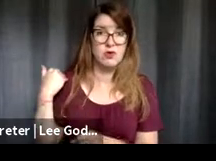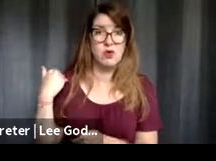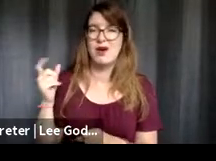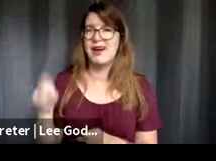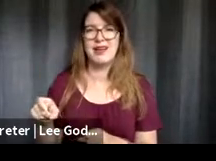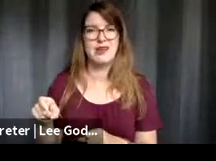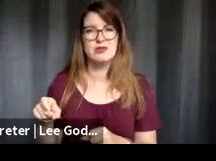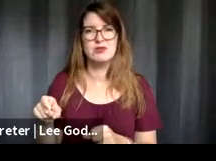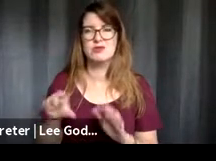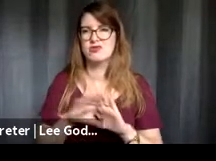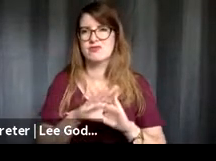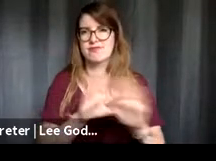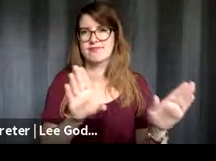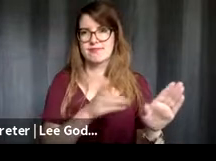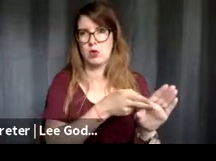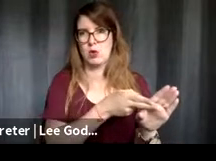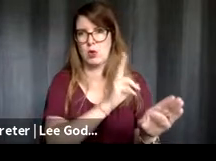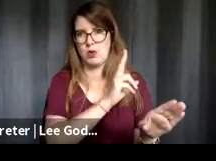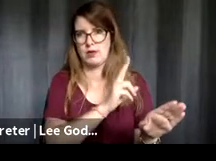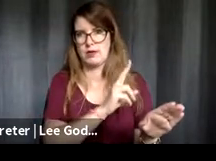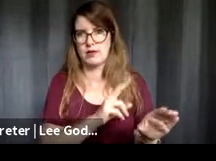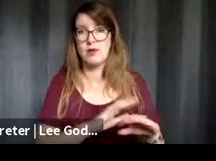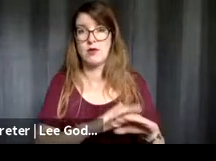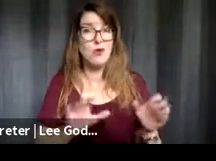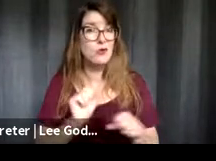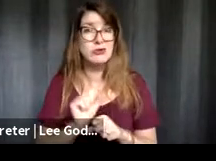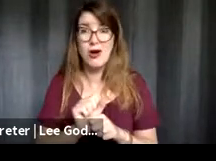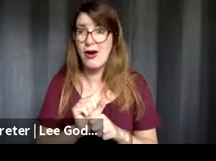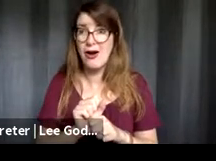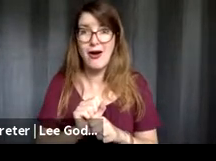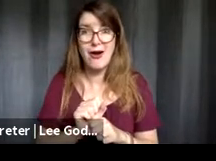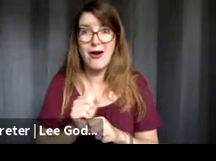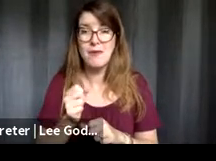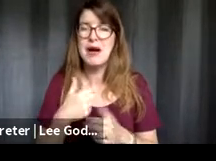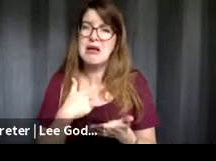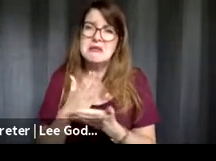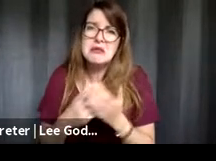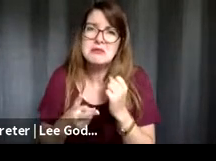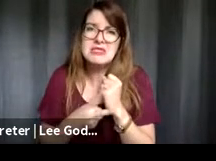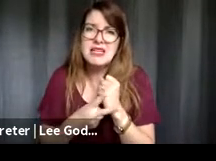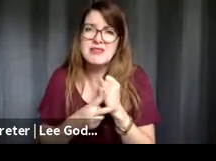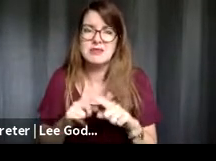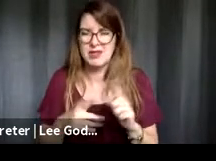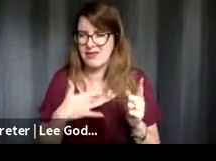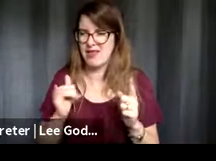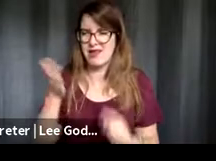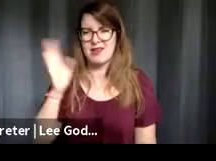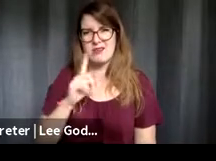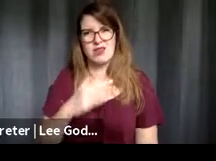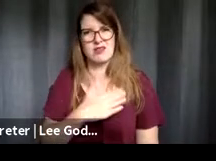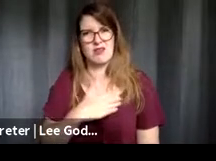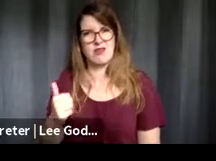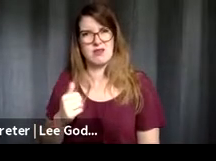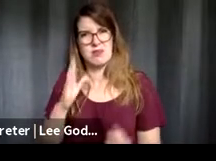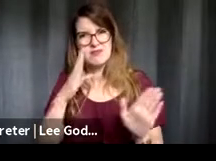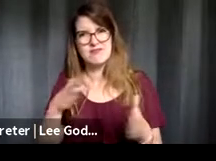to just quit without any kind of job lined up. I had some savings, but I just felt like God was calling me to